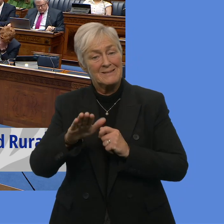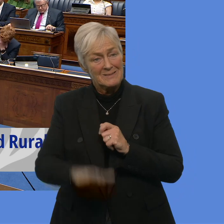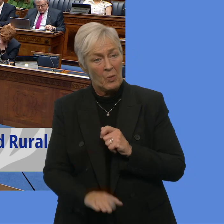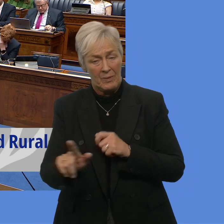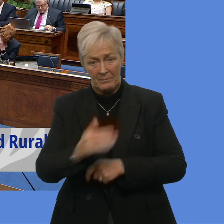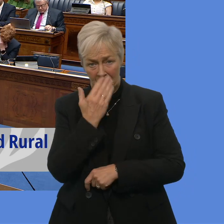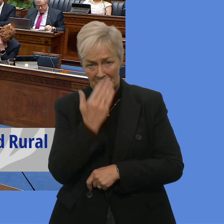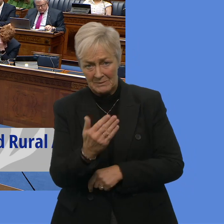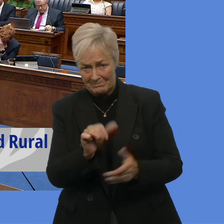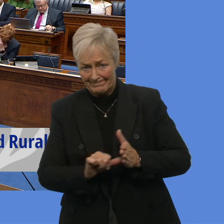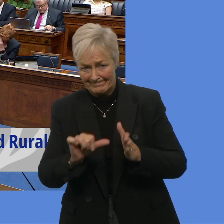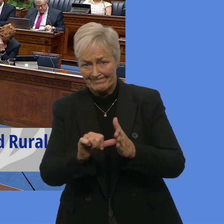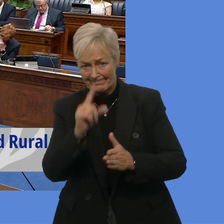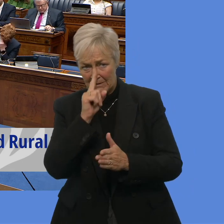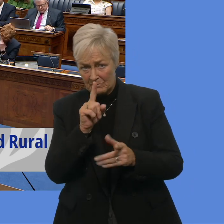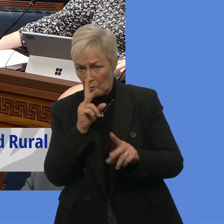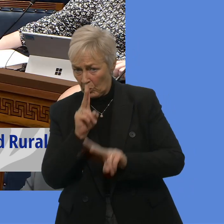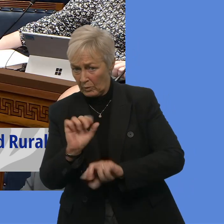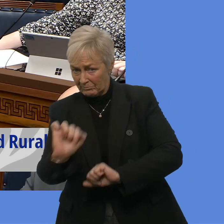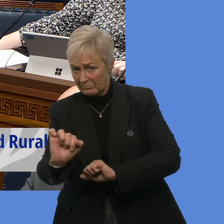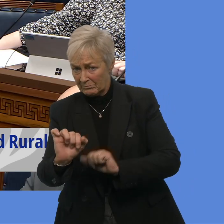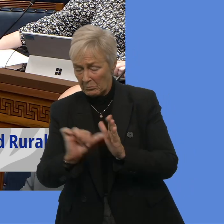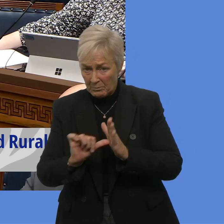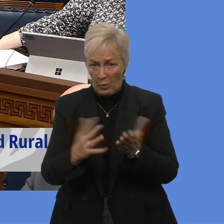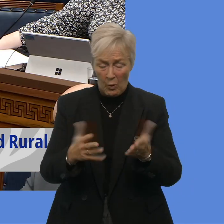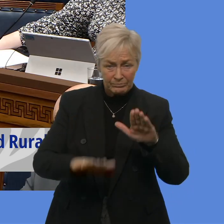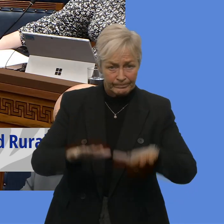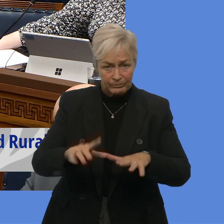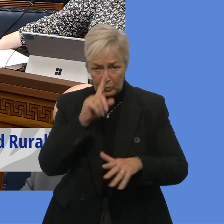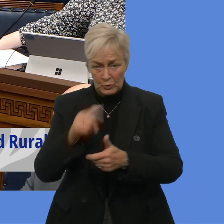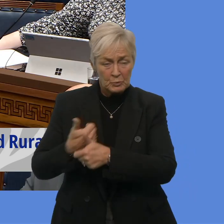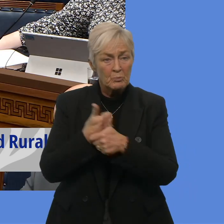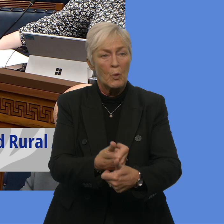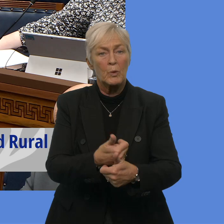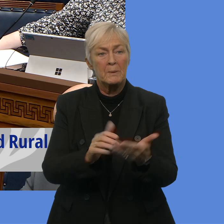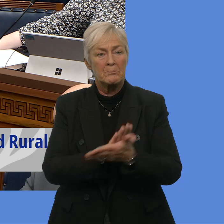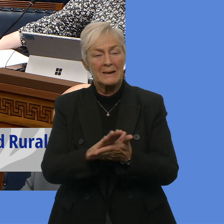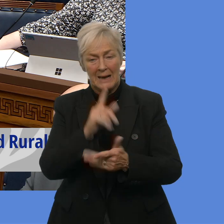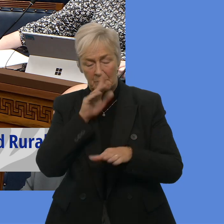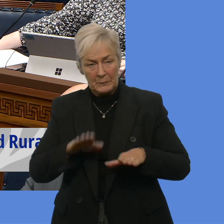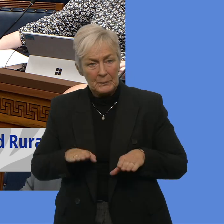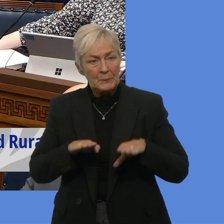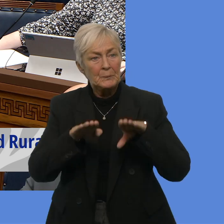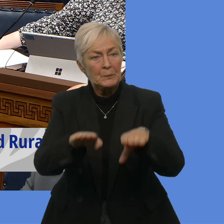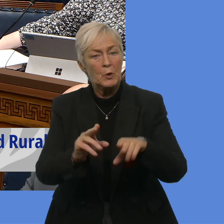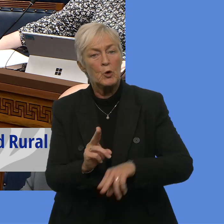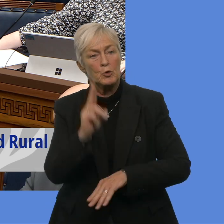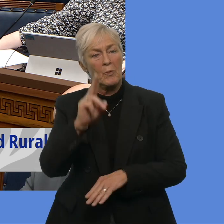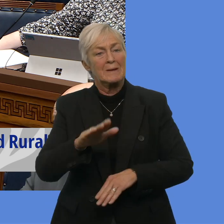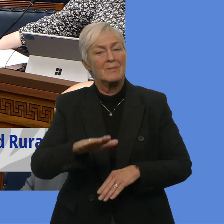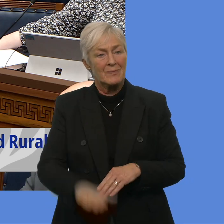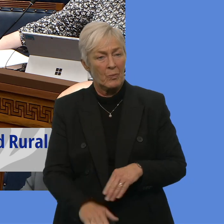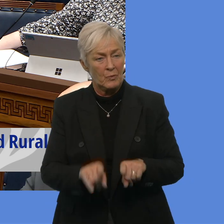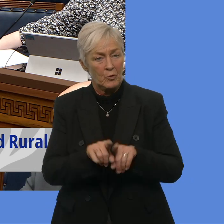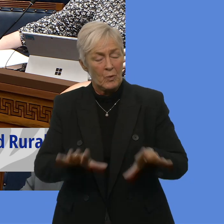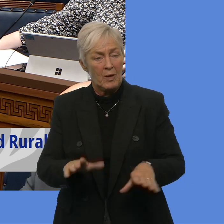how we can replicate some of the issues that they're doing. So we've had good discussions in terms of sheep support and the scheme that they've been rolling out in the South and how we can try to replicate that in the North.